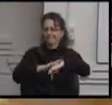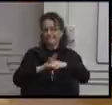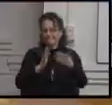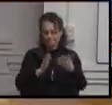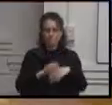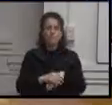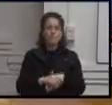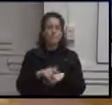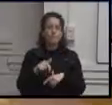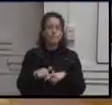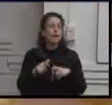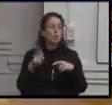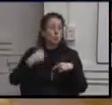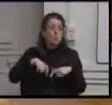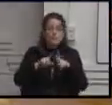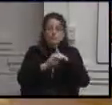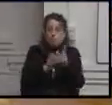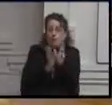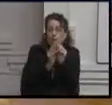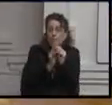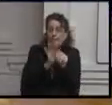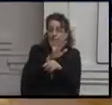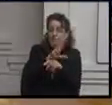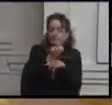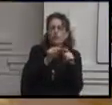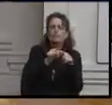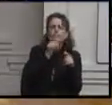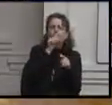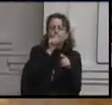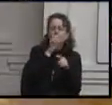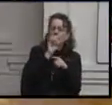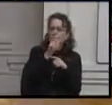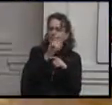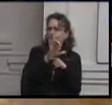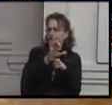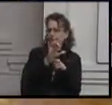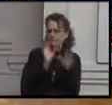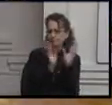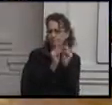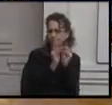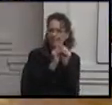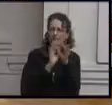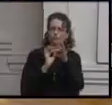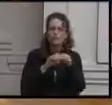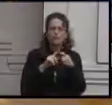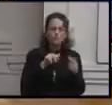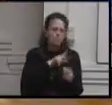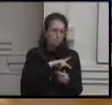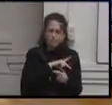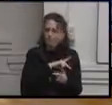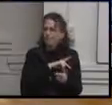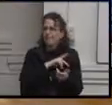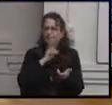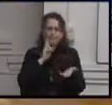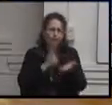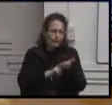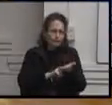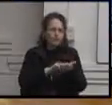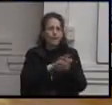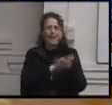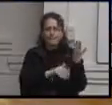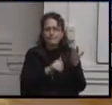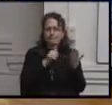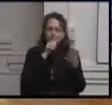executive session to discuss contract and labor relations matters. We've risen